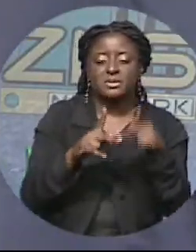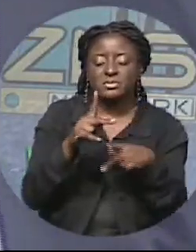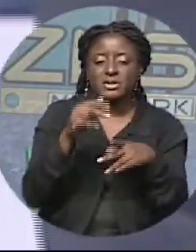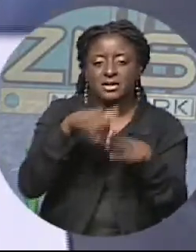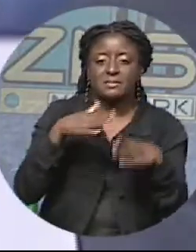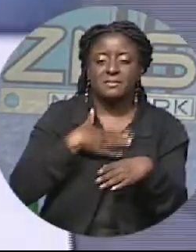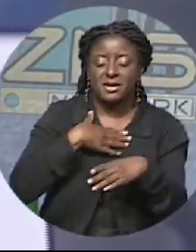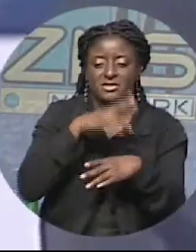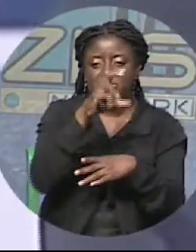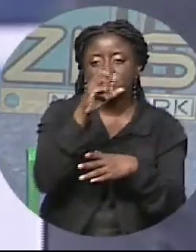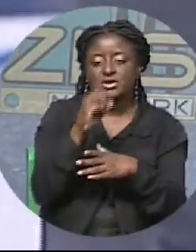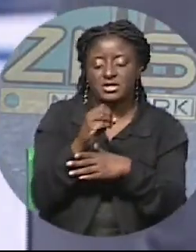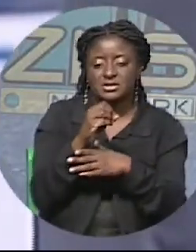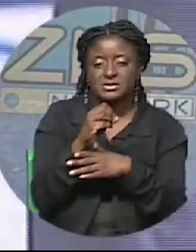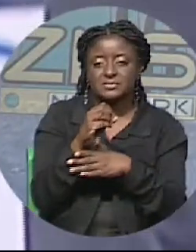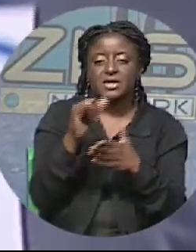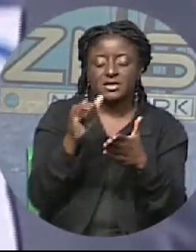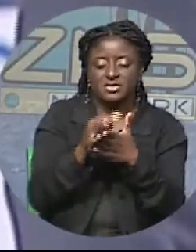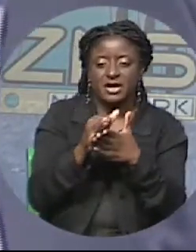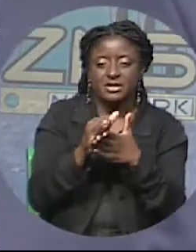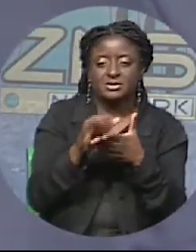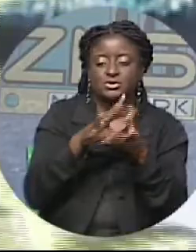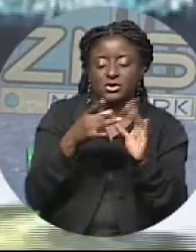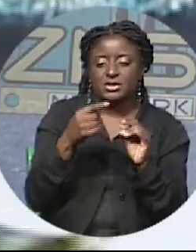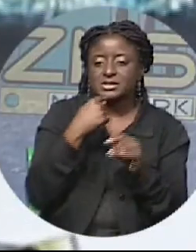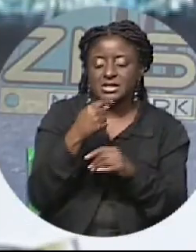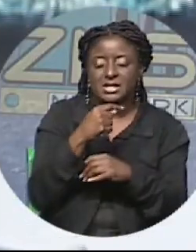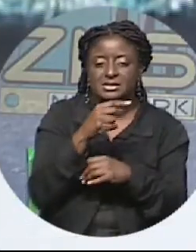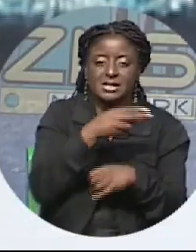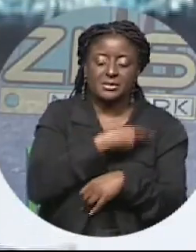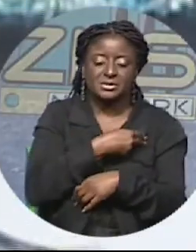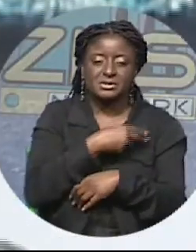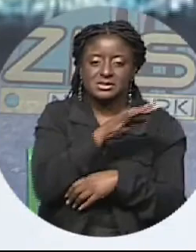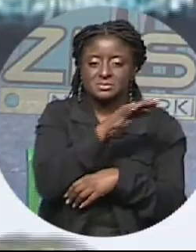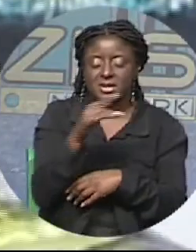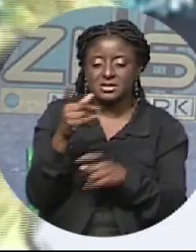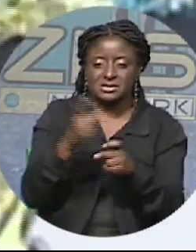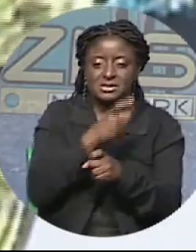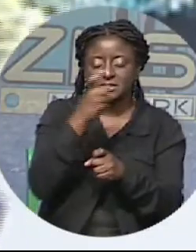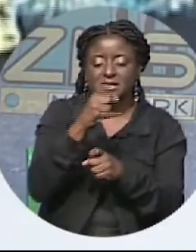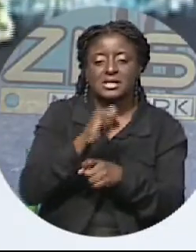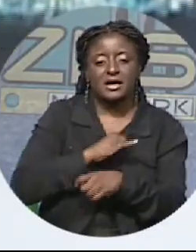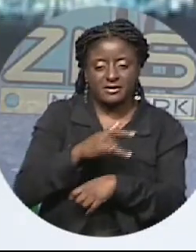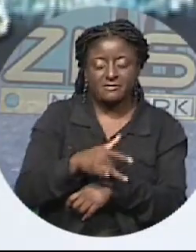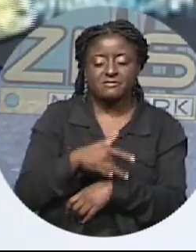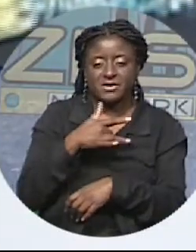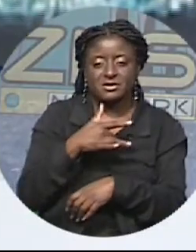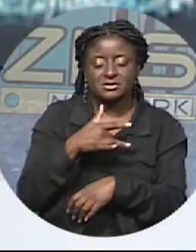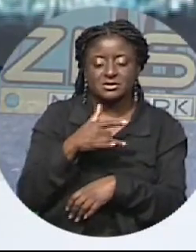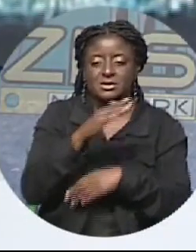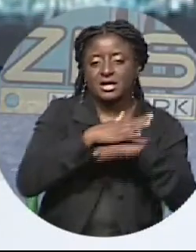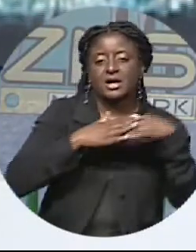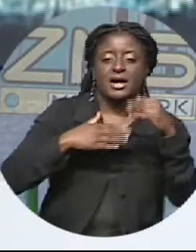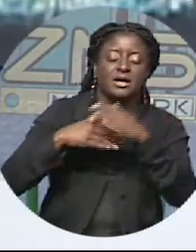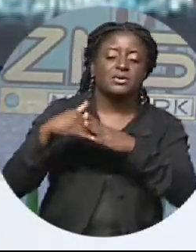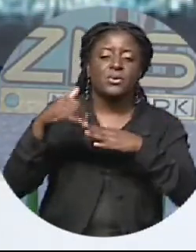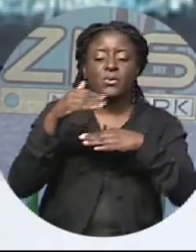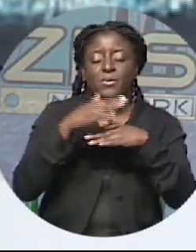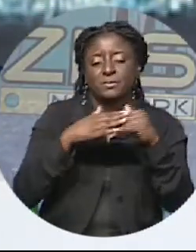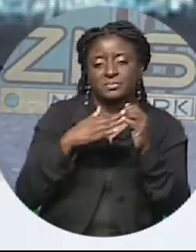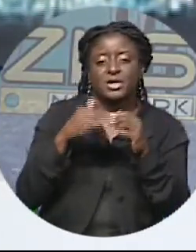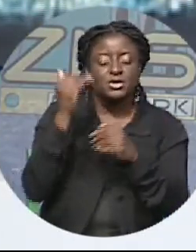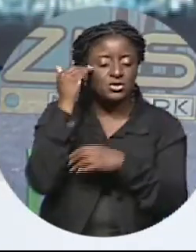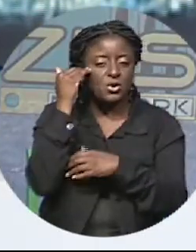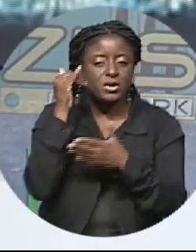story, says Hamilton, spelled success for him. I felt personally at home and to know that it's